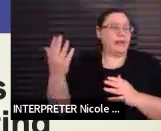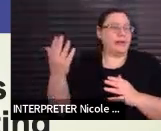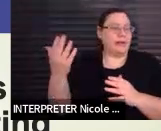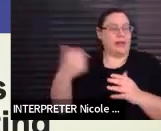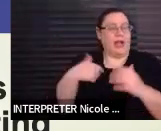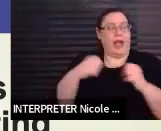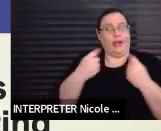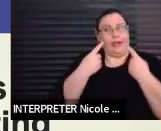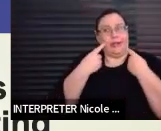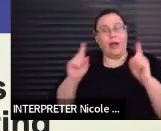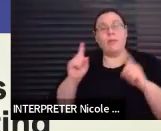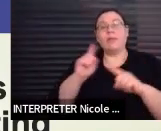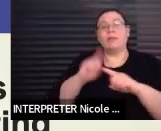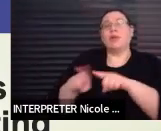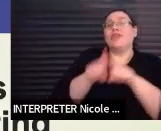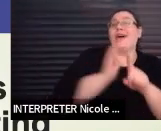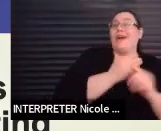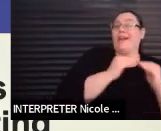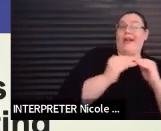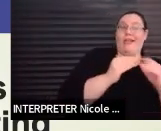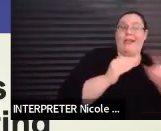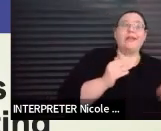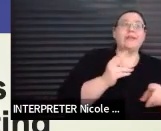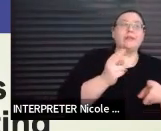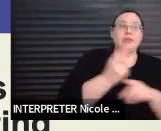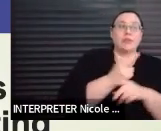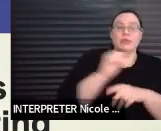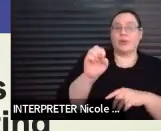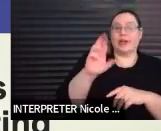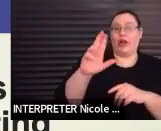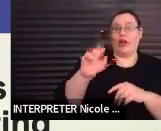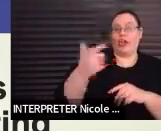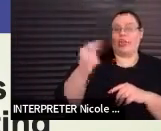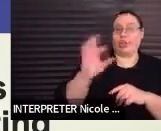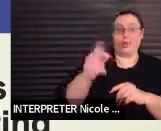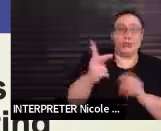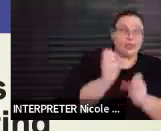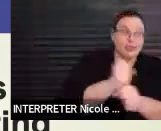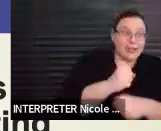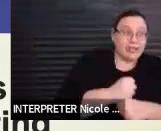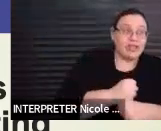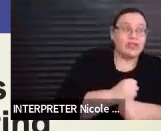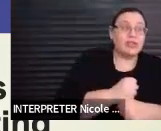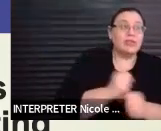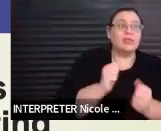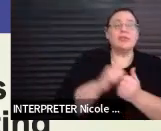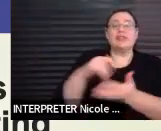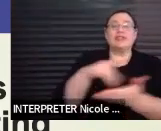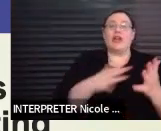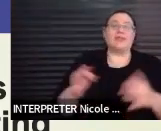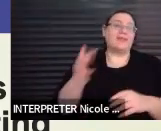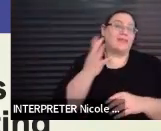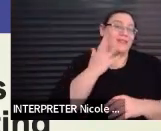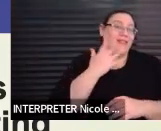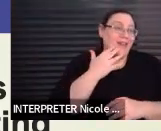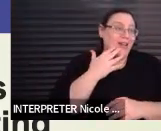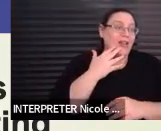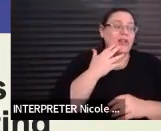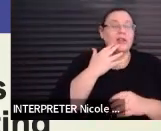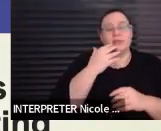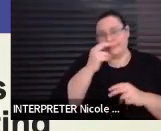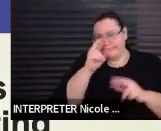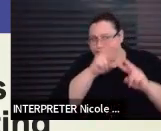do, but then we also had our colleagues who used OER textbook creation with scholars of color. So looking at and building the